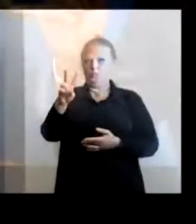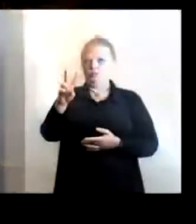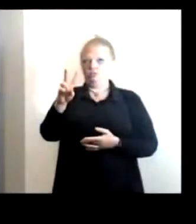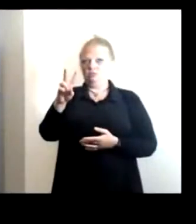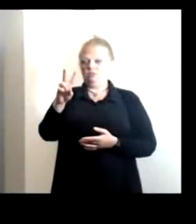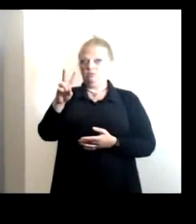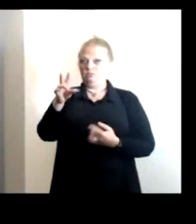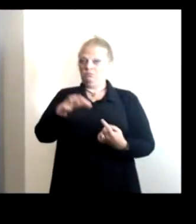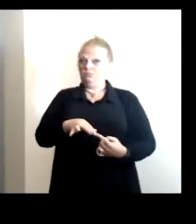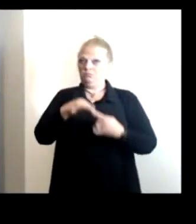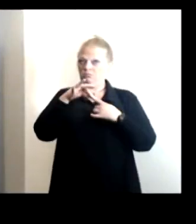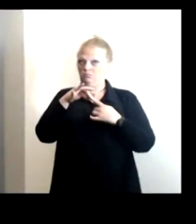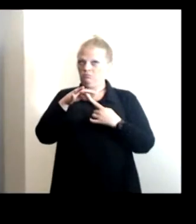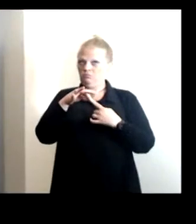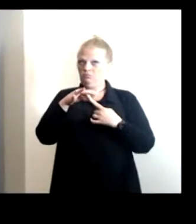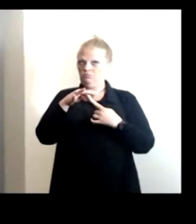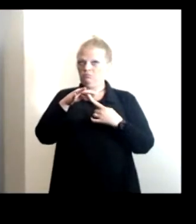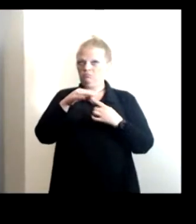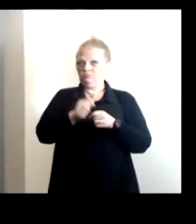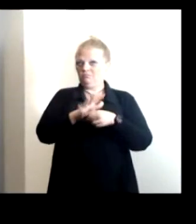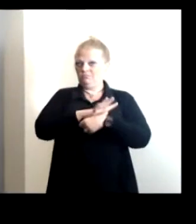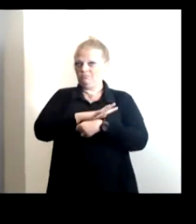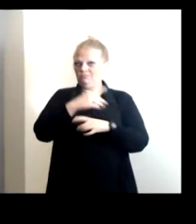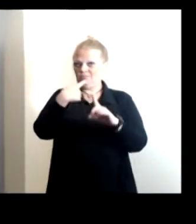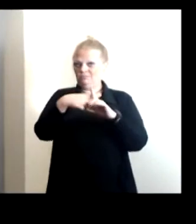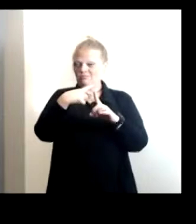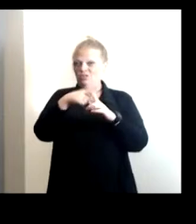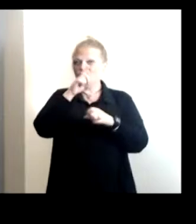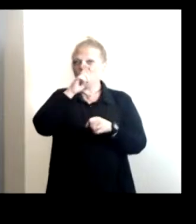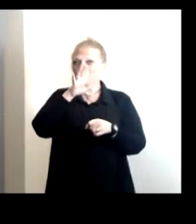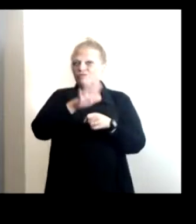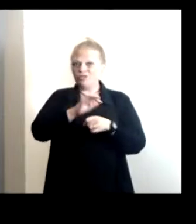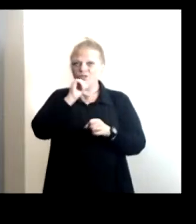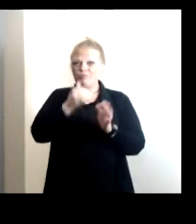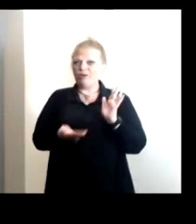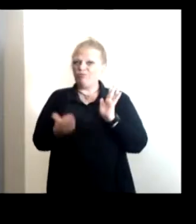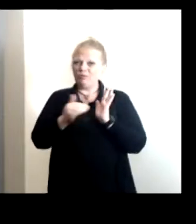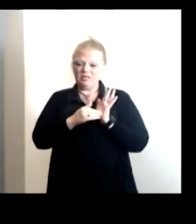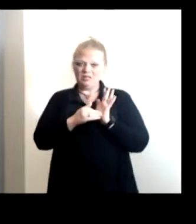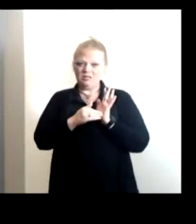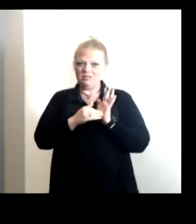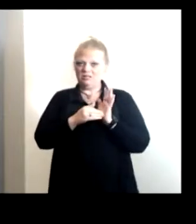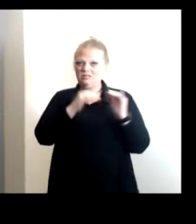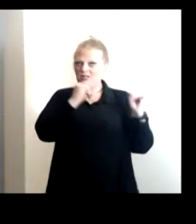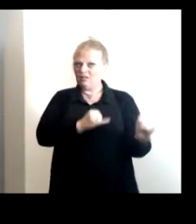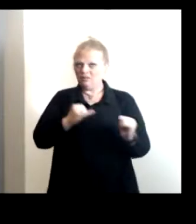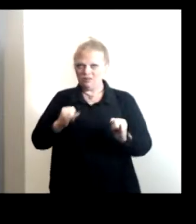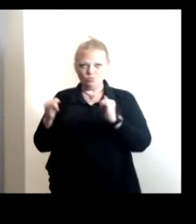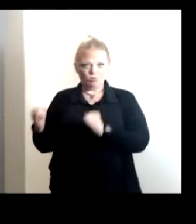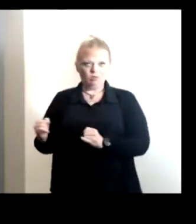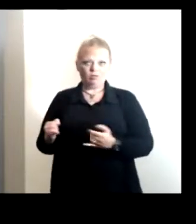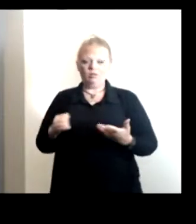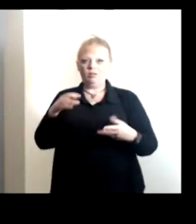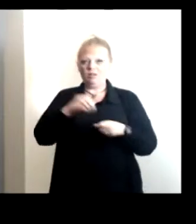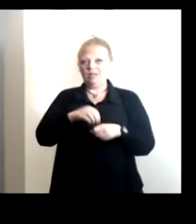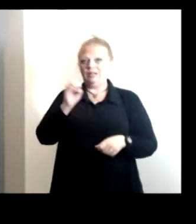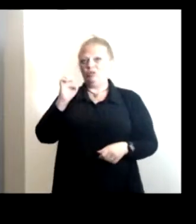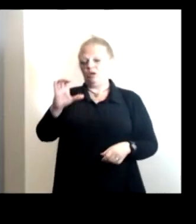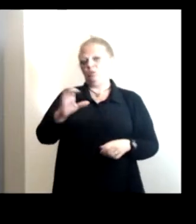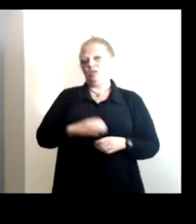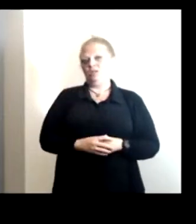89,862 unique COVID-19 cases. Those are confirmed cases, not repeats, all individuals in Erie